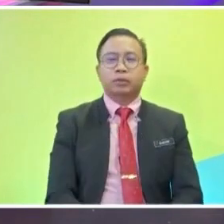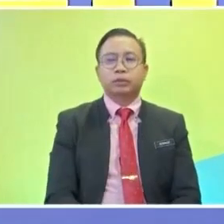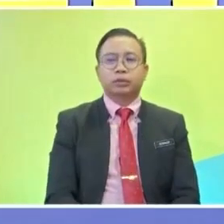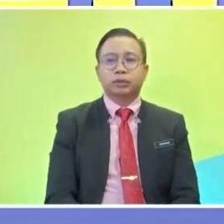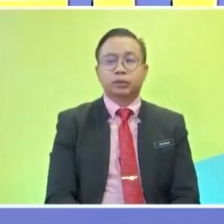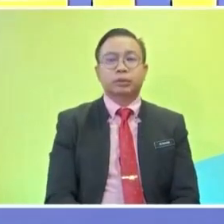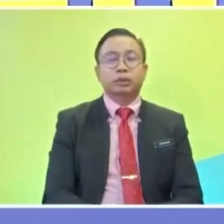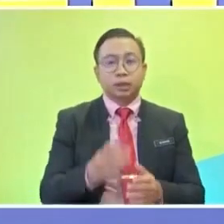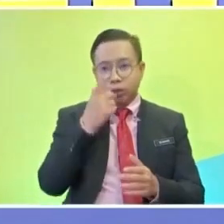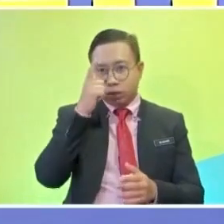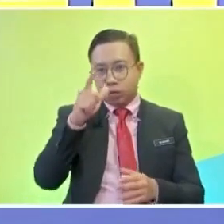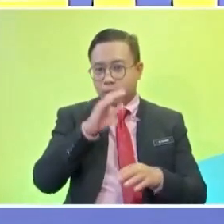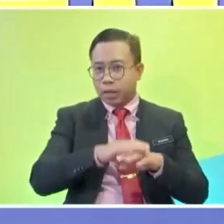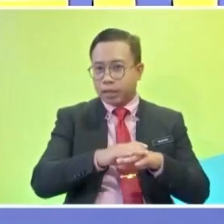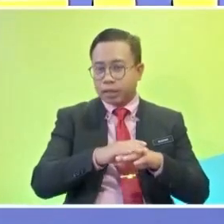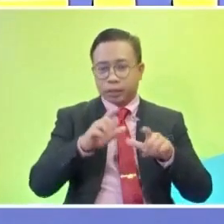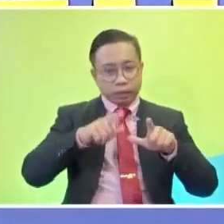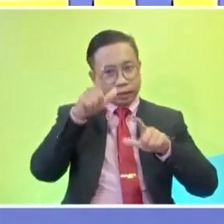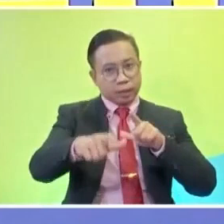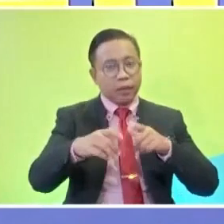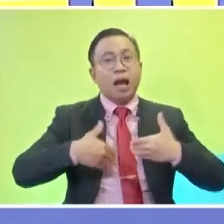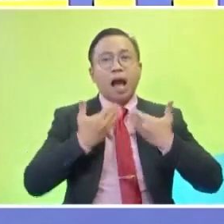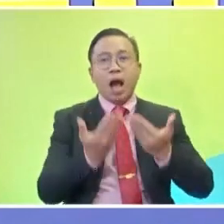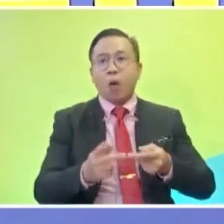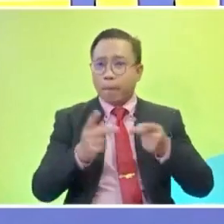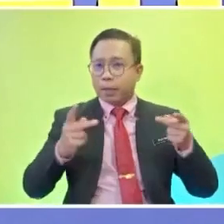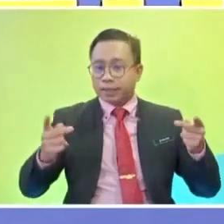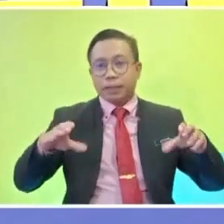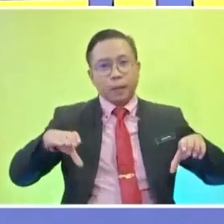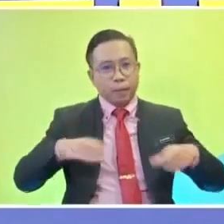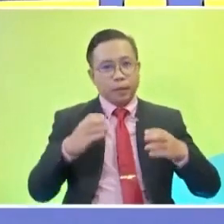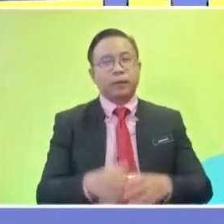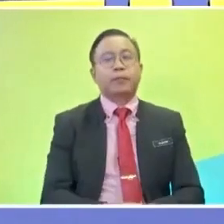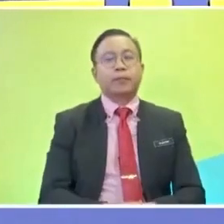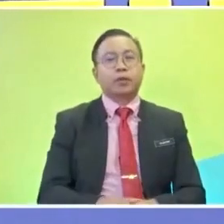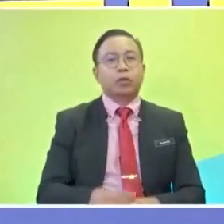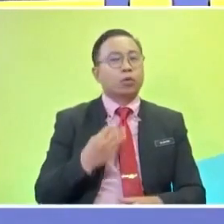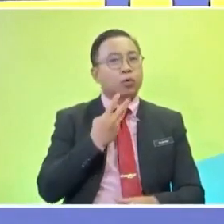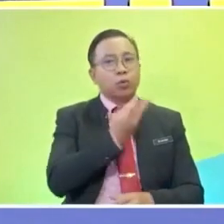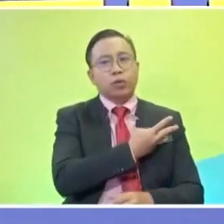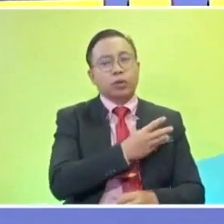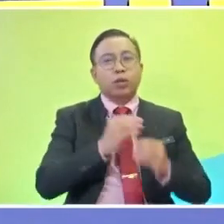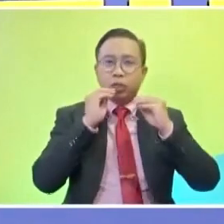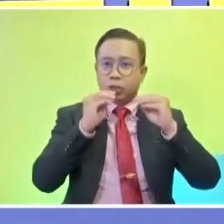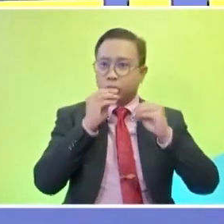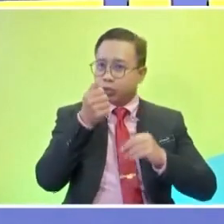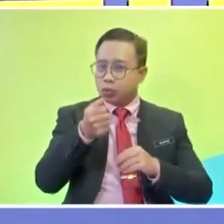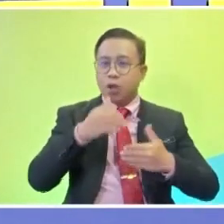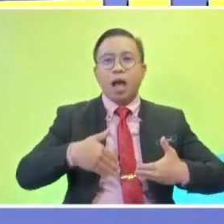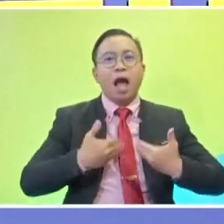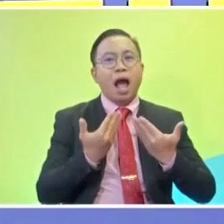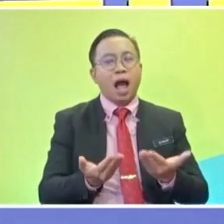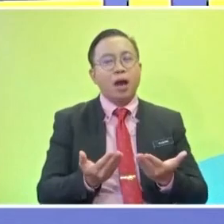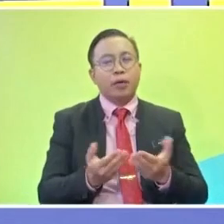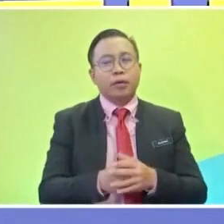now we actually look at the steps, right? Like how pasta is made. Okay. So for now, what we're going to do is I'm going to teach you how you